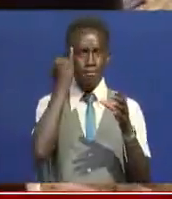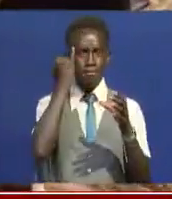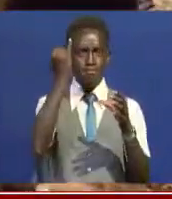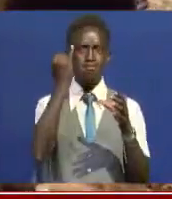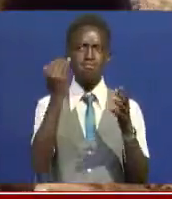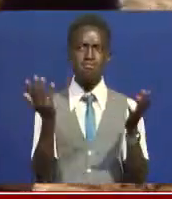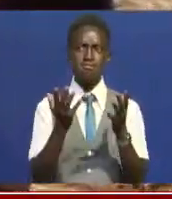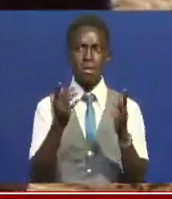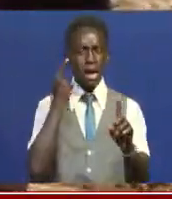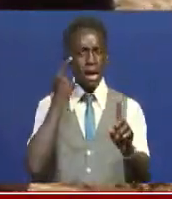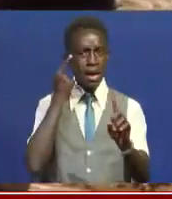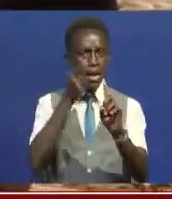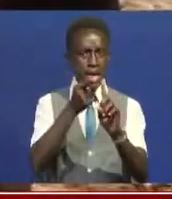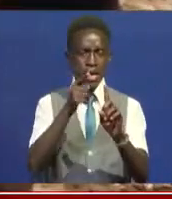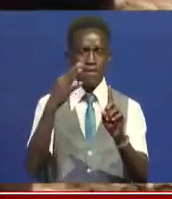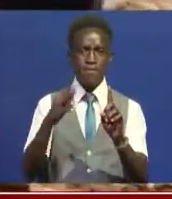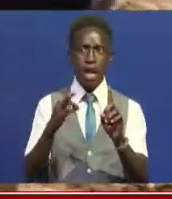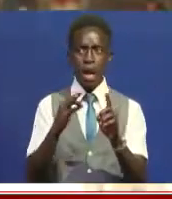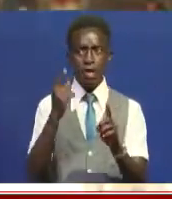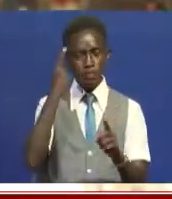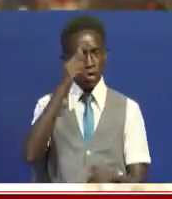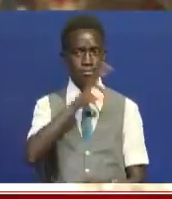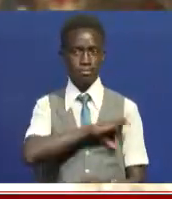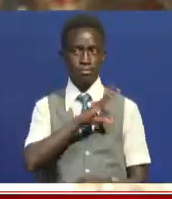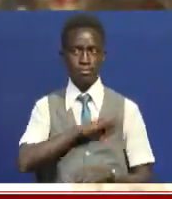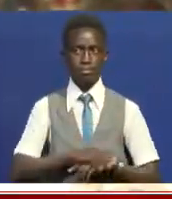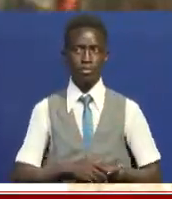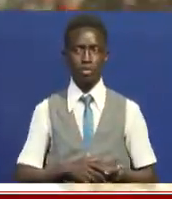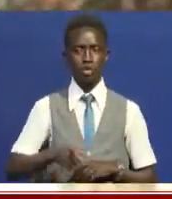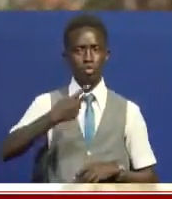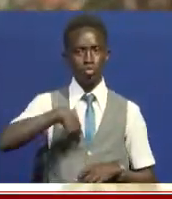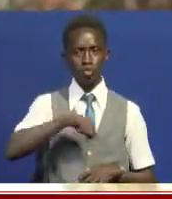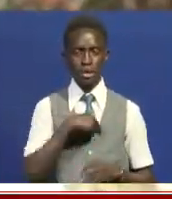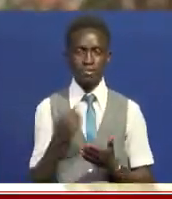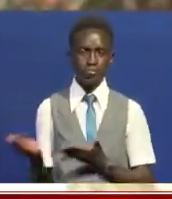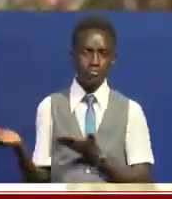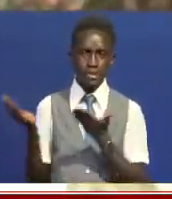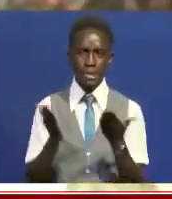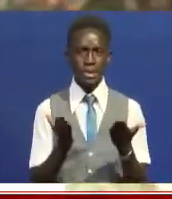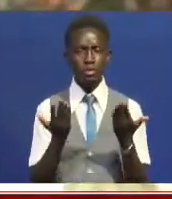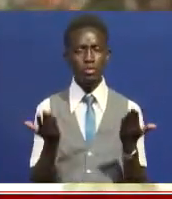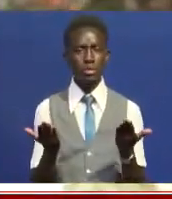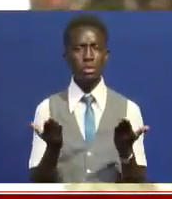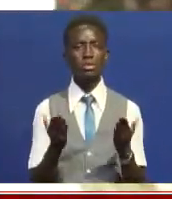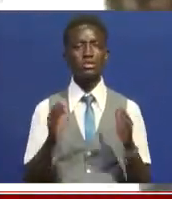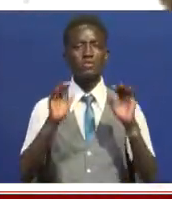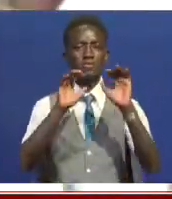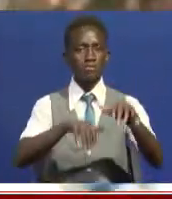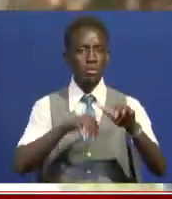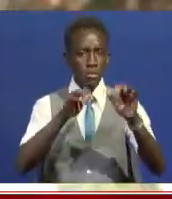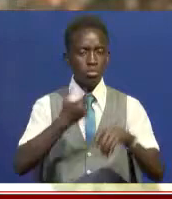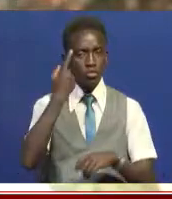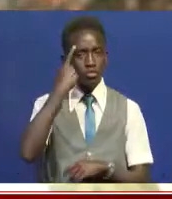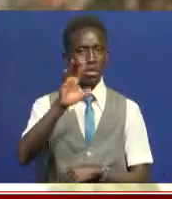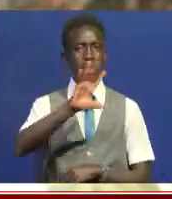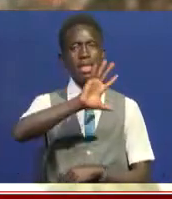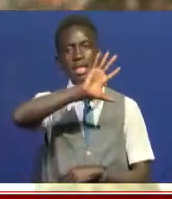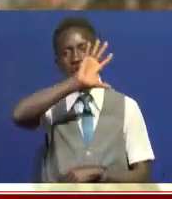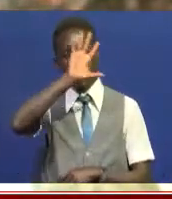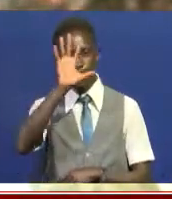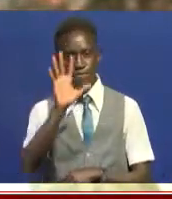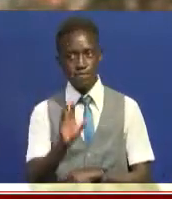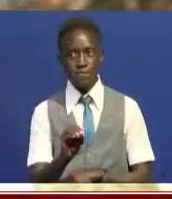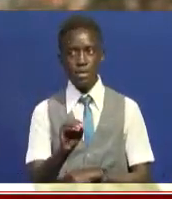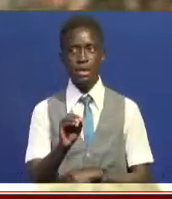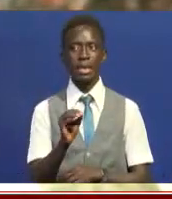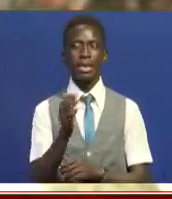vegetables for income and enhanced nutrition. Well, we have introduced here farming of Africa